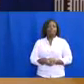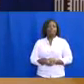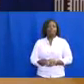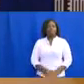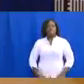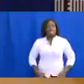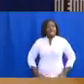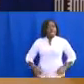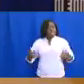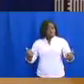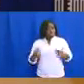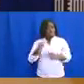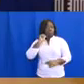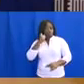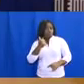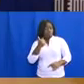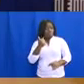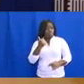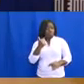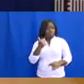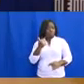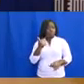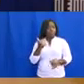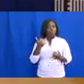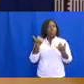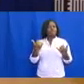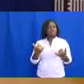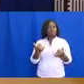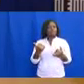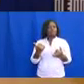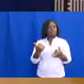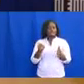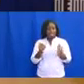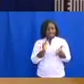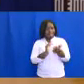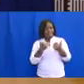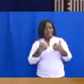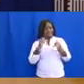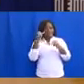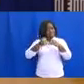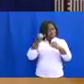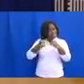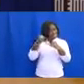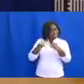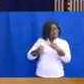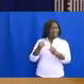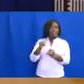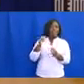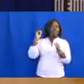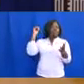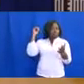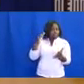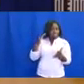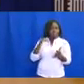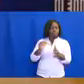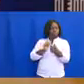So from tomorrow, operating with half the class size, final year students will